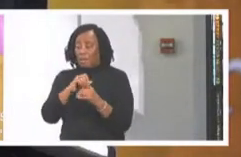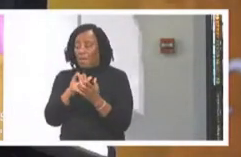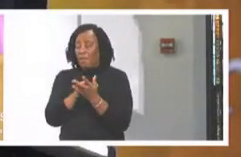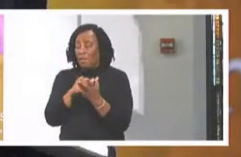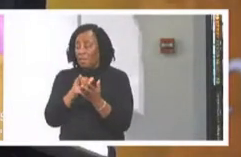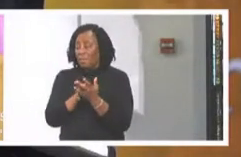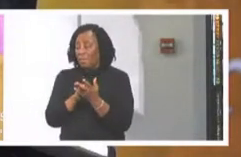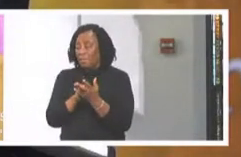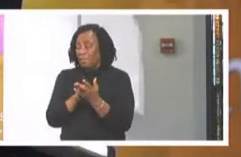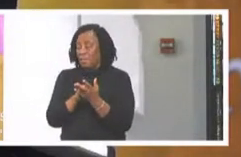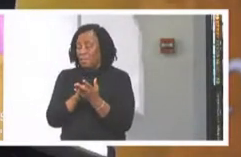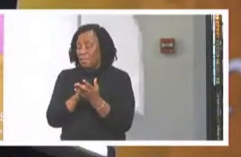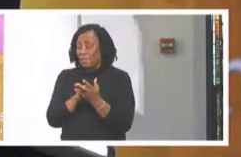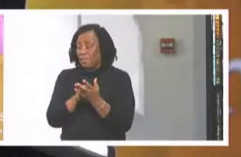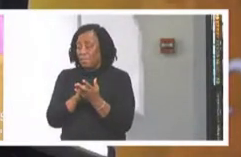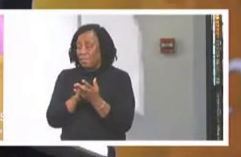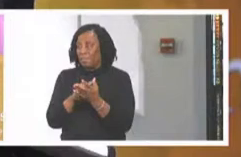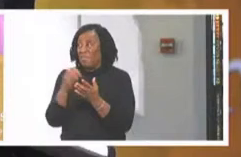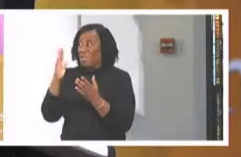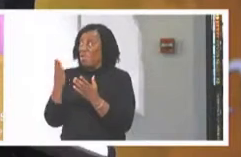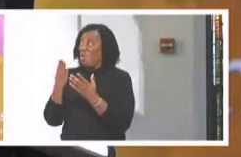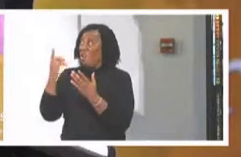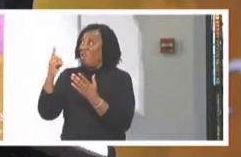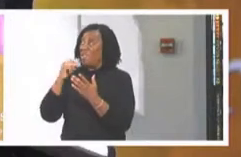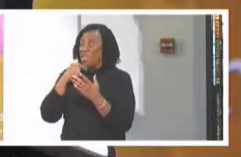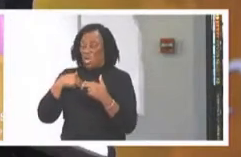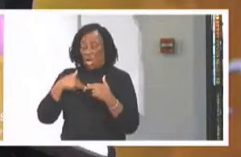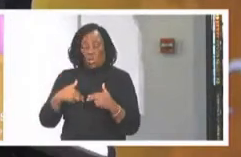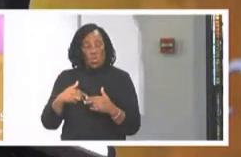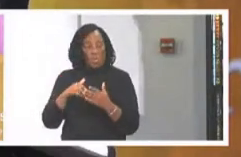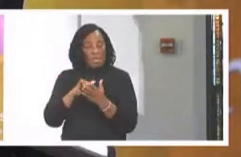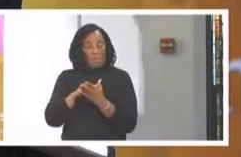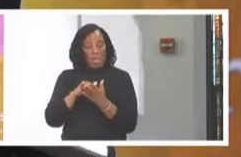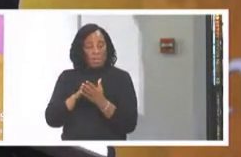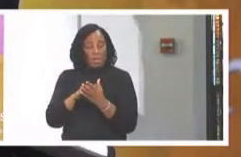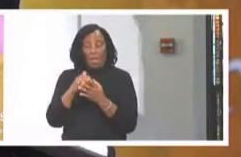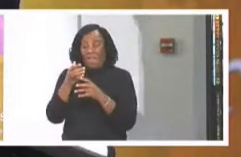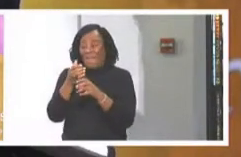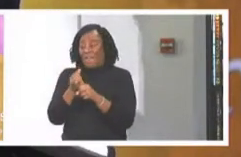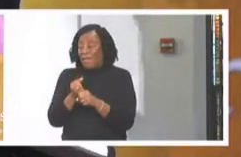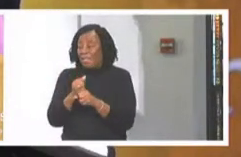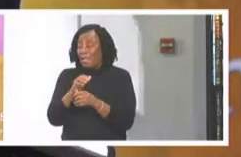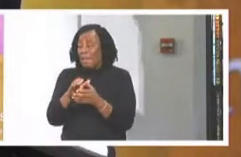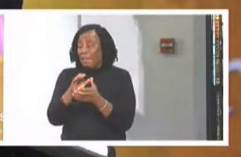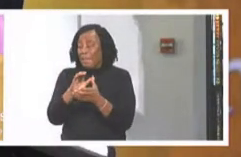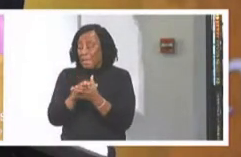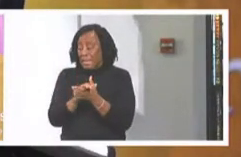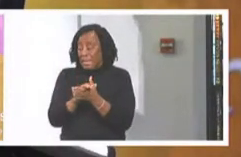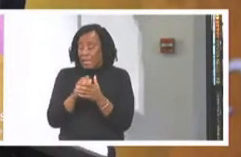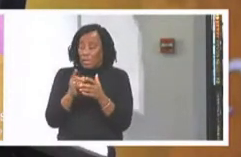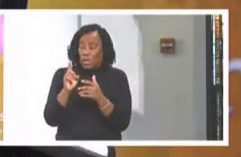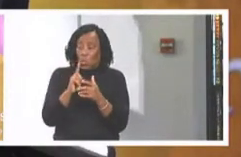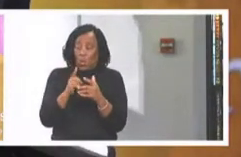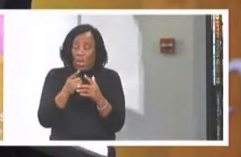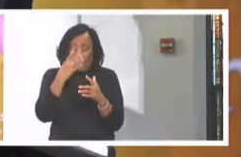realm which is humanly possible. Faith begins where man's power ends.